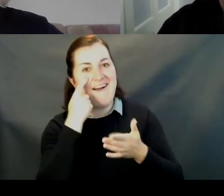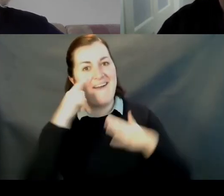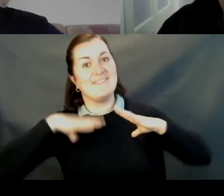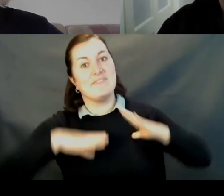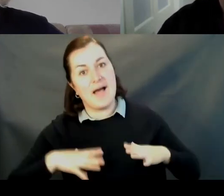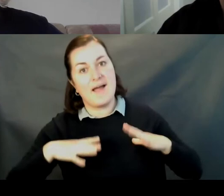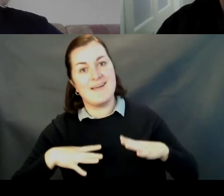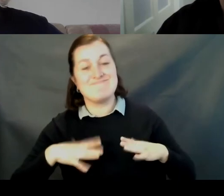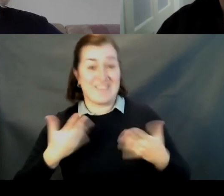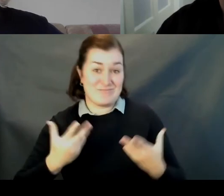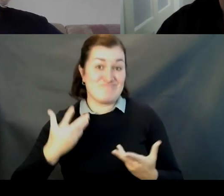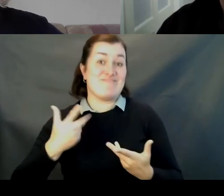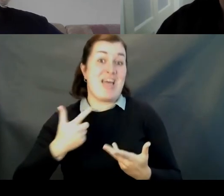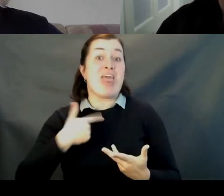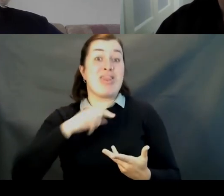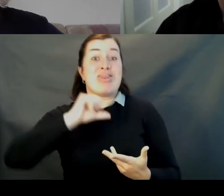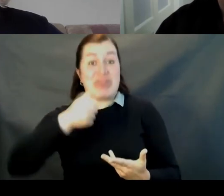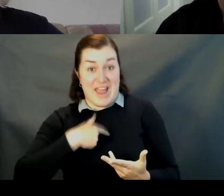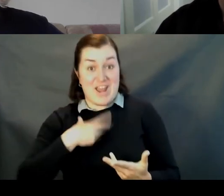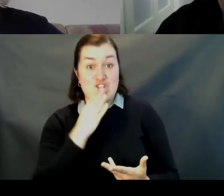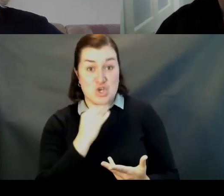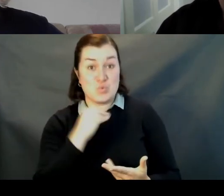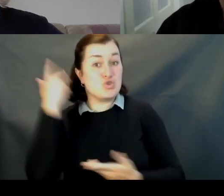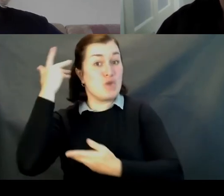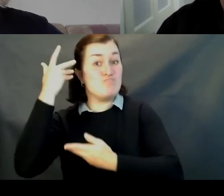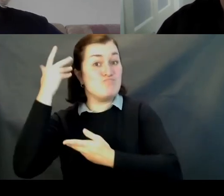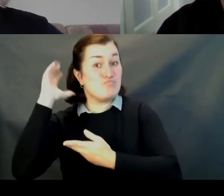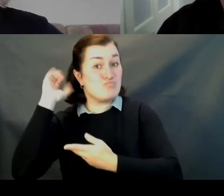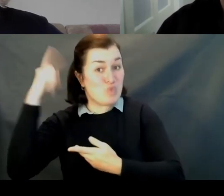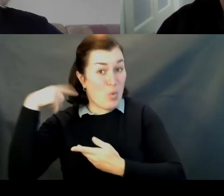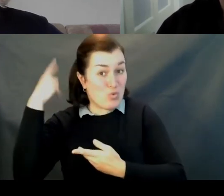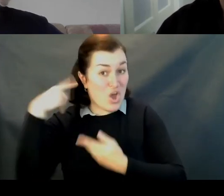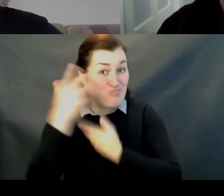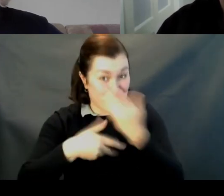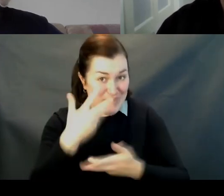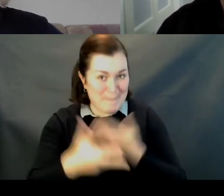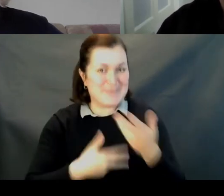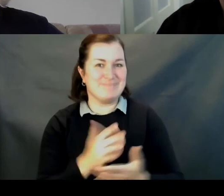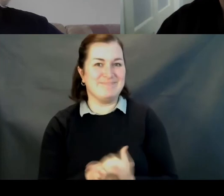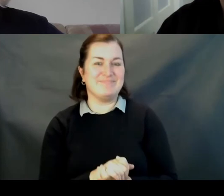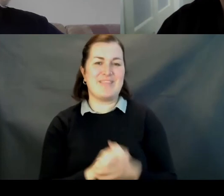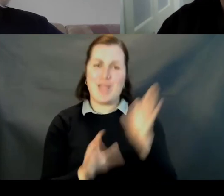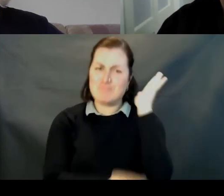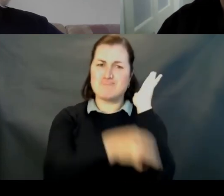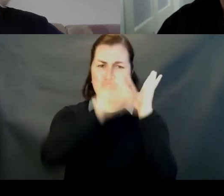that's when the audio description really does kick in, really, and it does really better that experience for me.